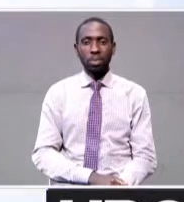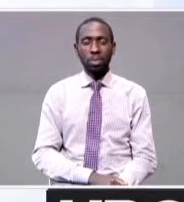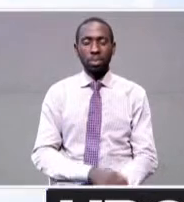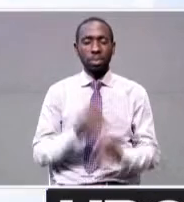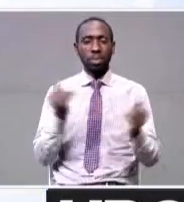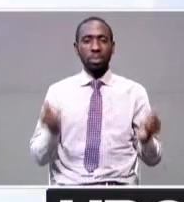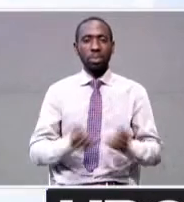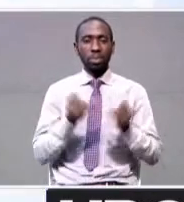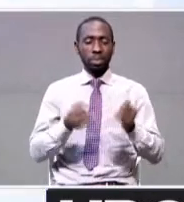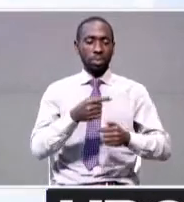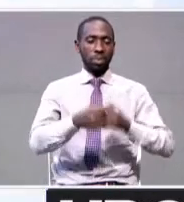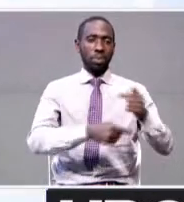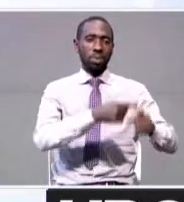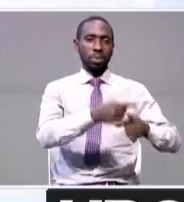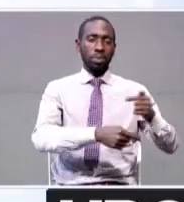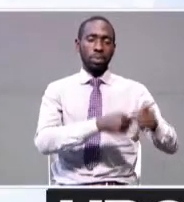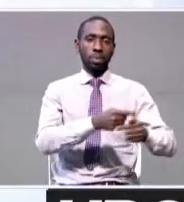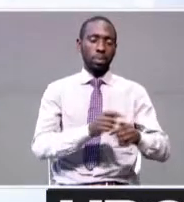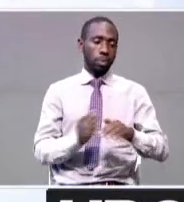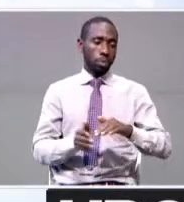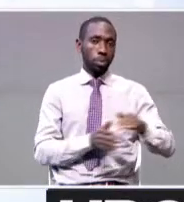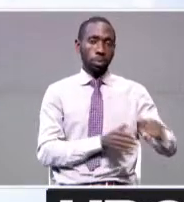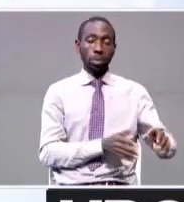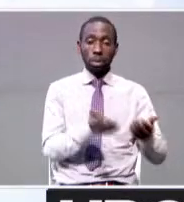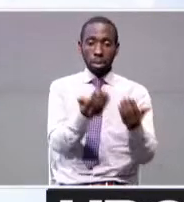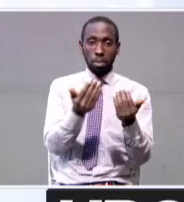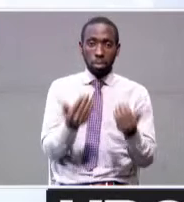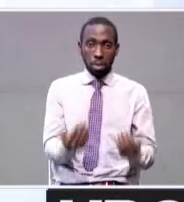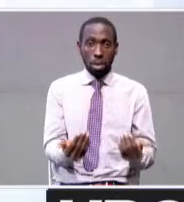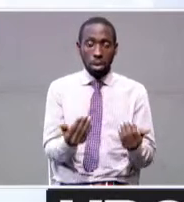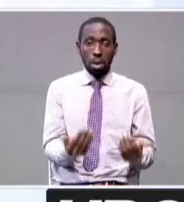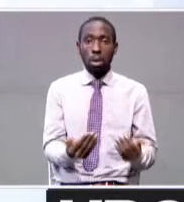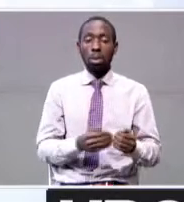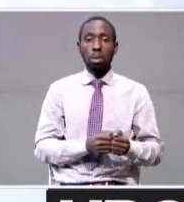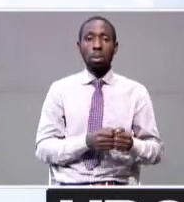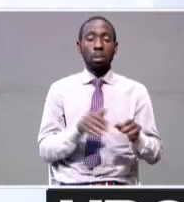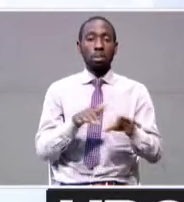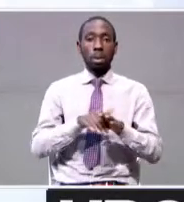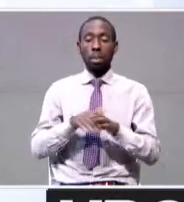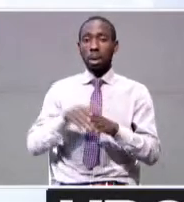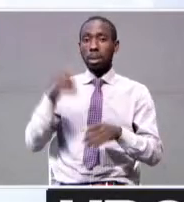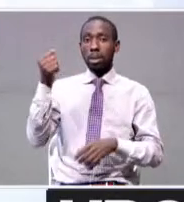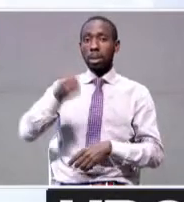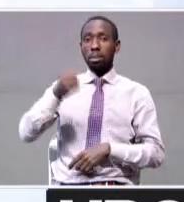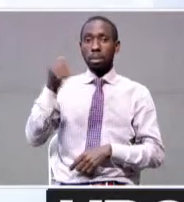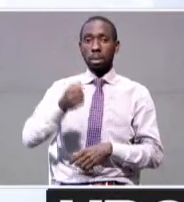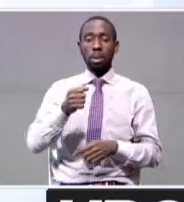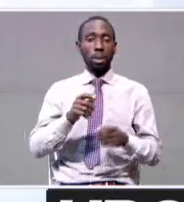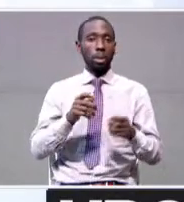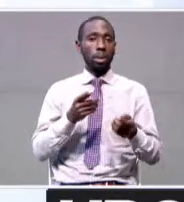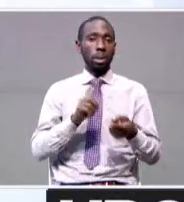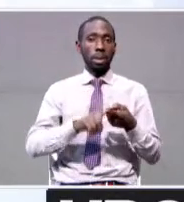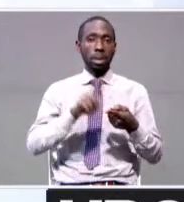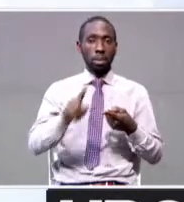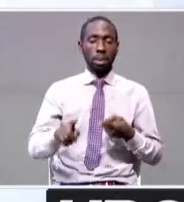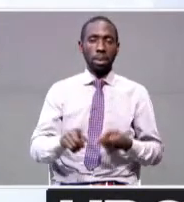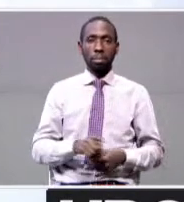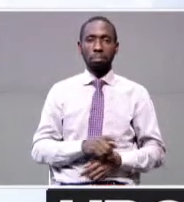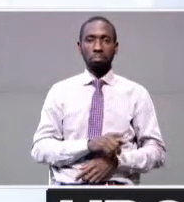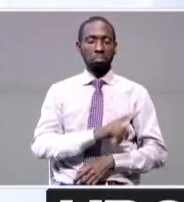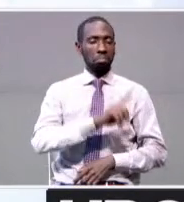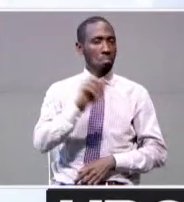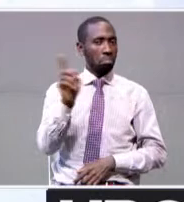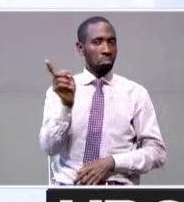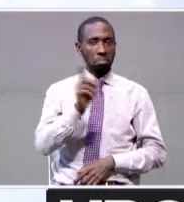Ubc Leero ekyagenda mu maaso. Bwe tweyongerayo ne gye buli eno, bannakibiina kya DP mu bitundu by'Entebbe bakyasimbye Nakakongo